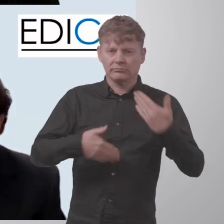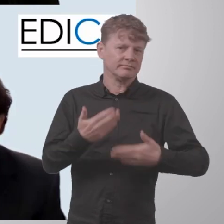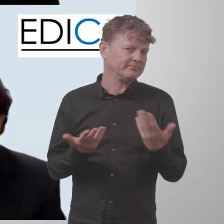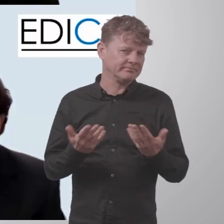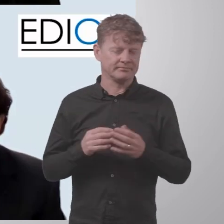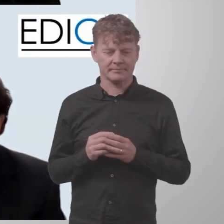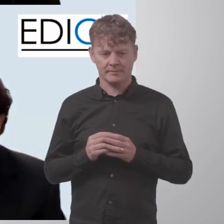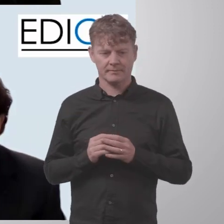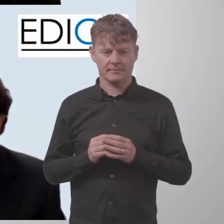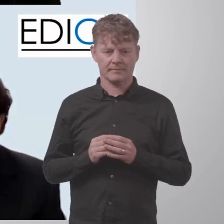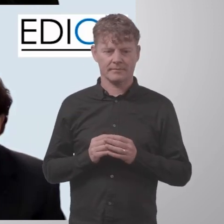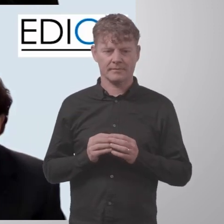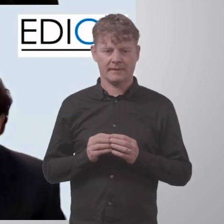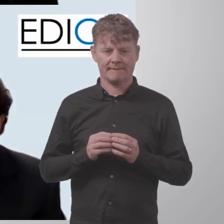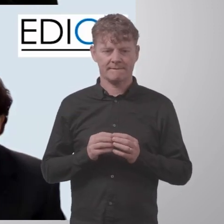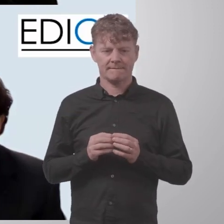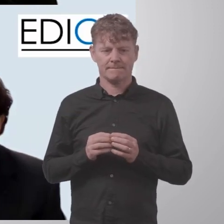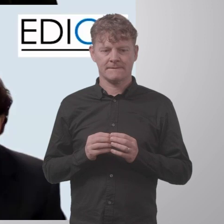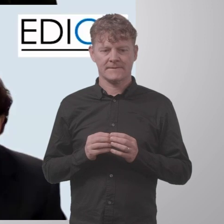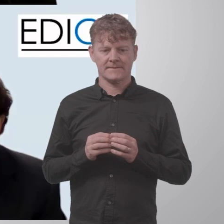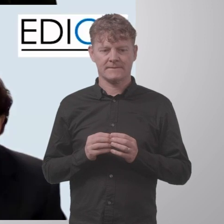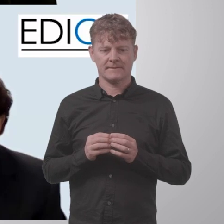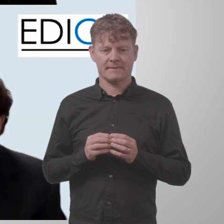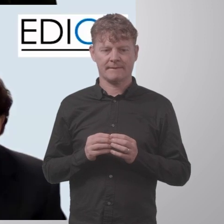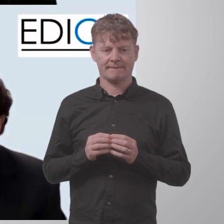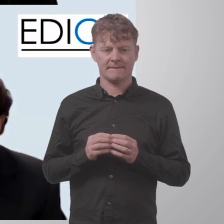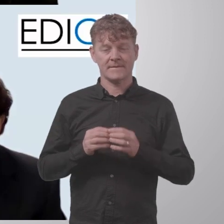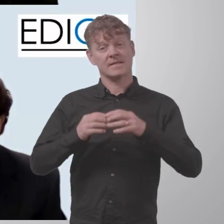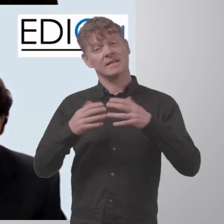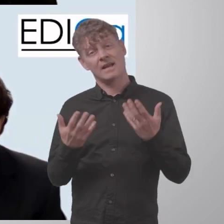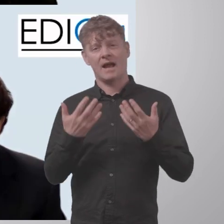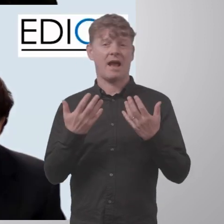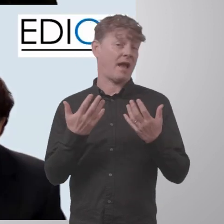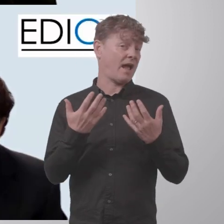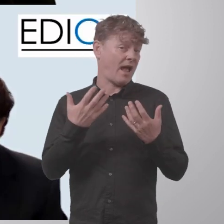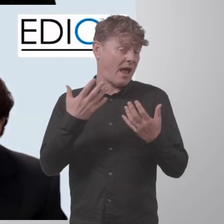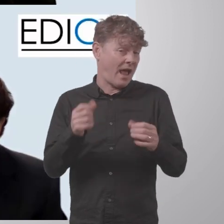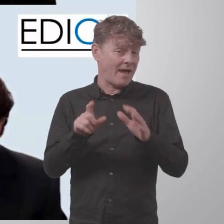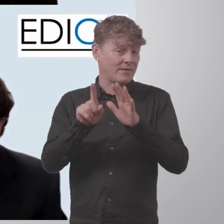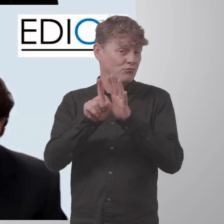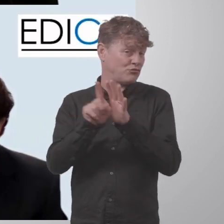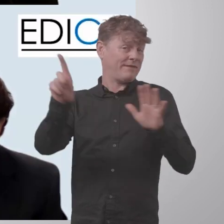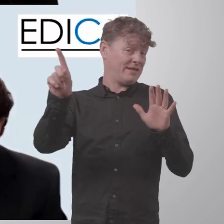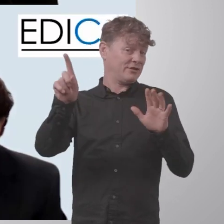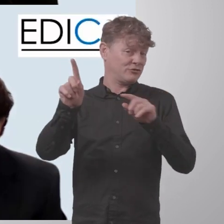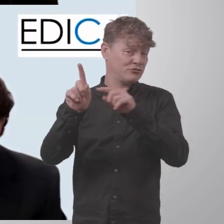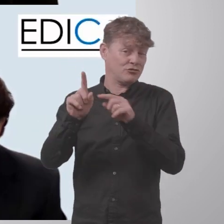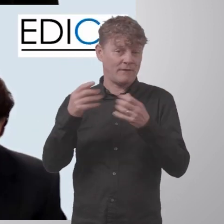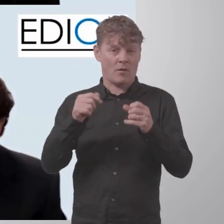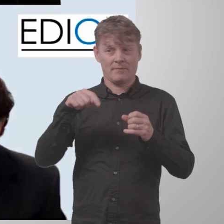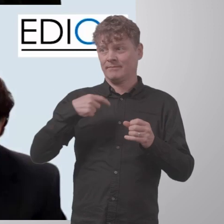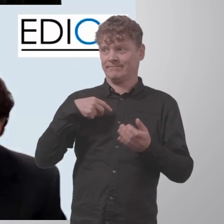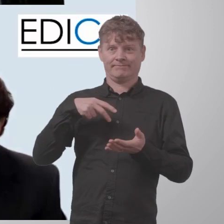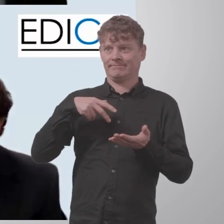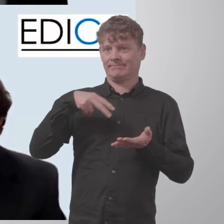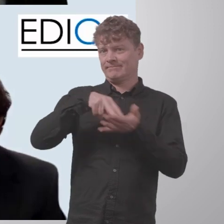this kind of this privilege that comes from being in this position as well. And it's, I guess, sometimes it's probably remiss of us, or those of